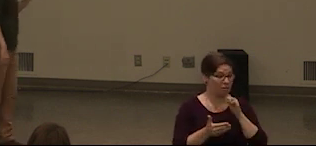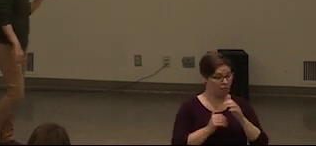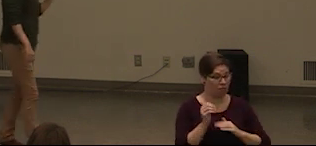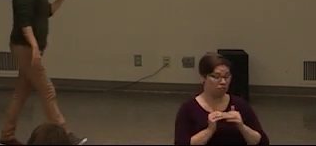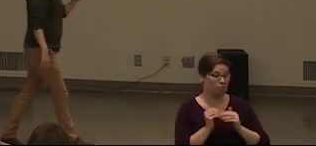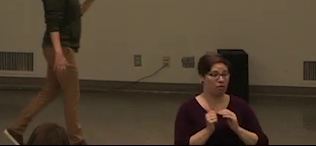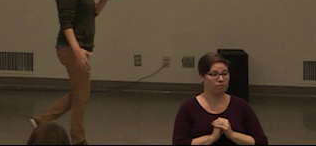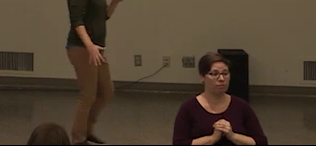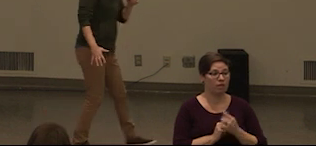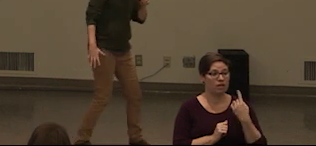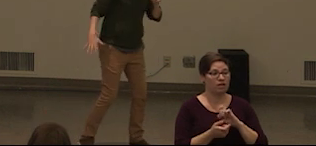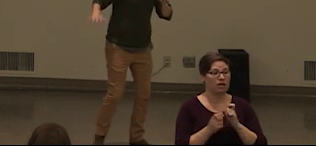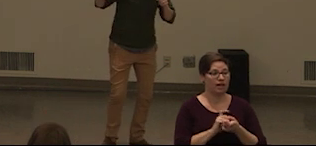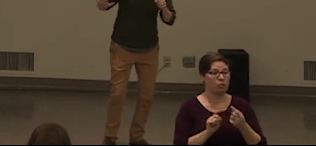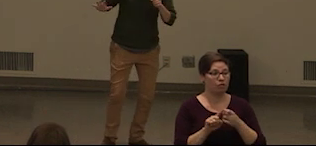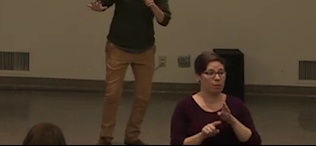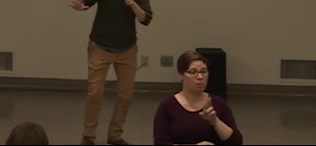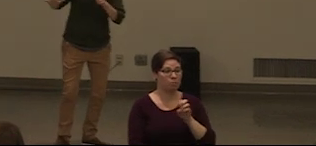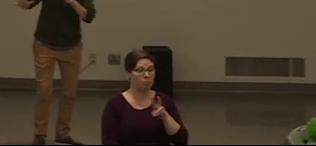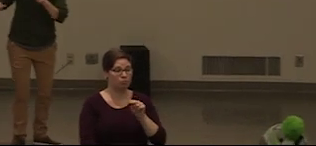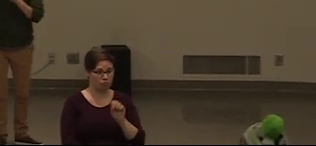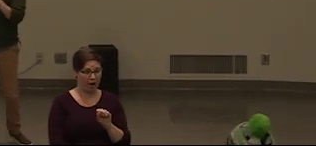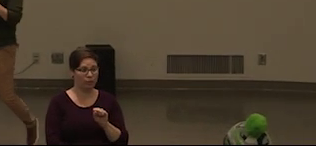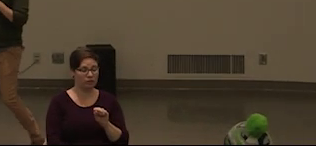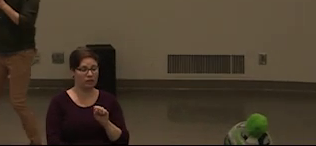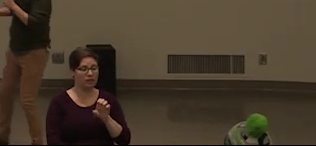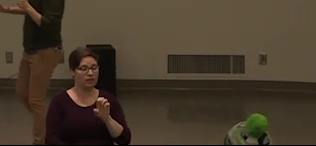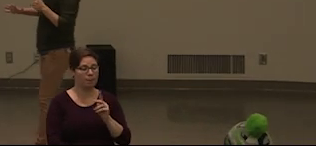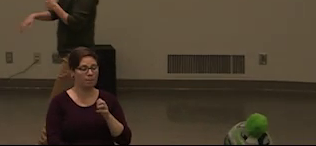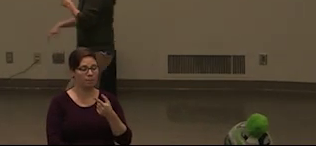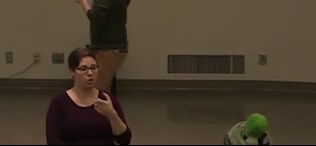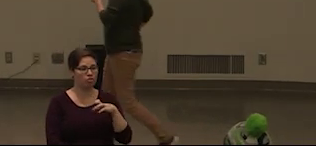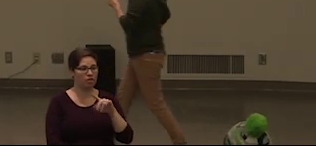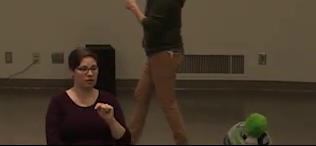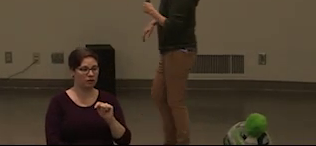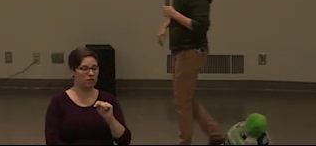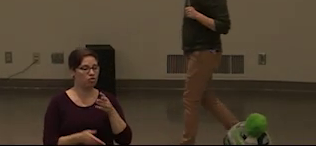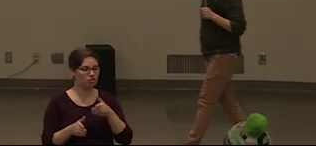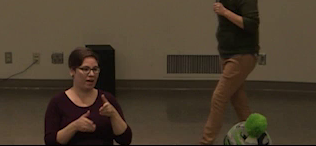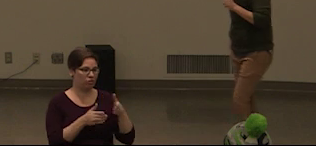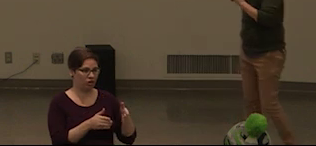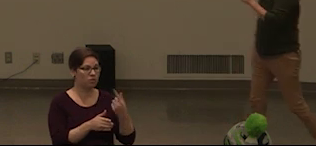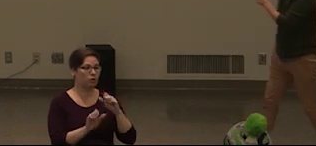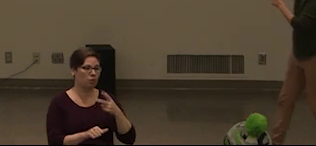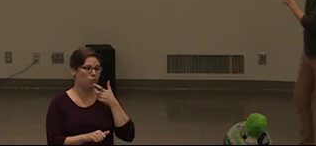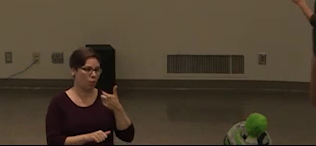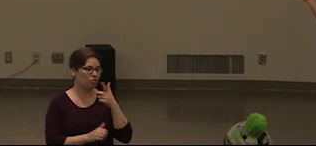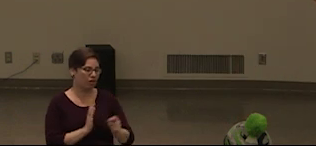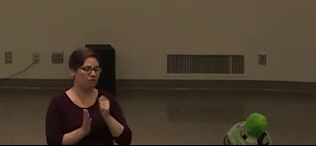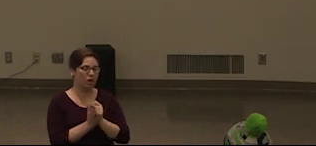Adrienne Marie Brown's Emergent Strategies, another resource if you want to check it out. Awesome read. We'll get to watch a video clip from her later.